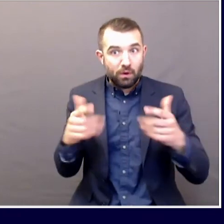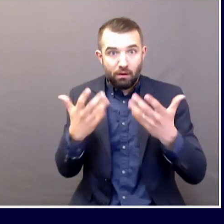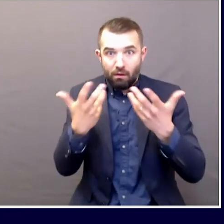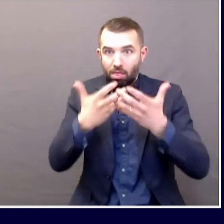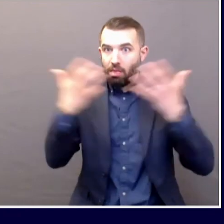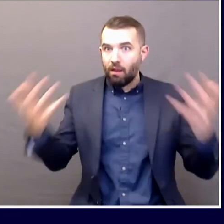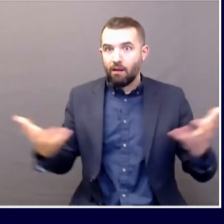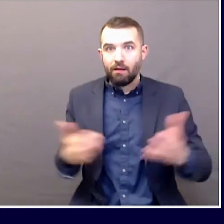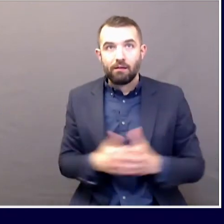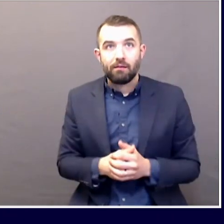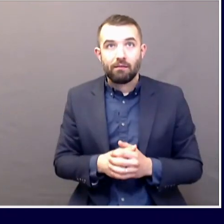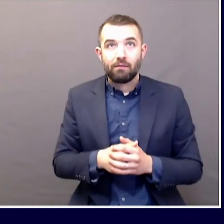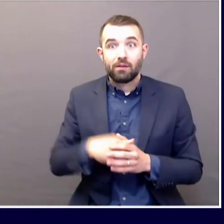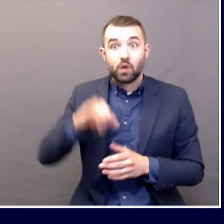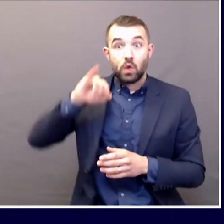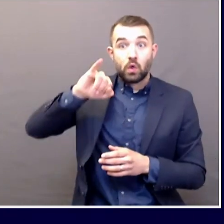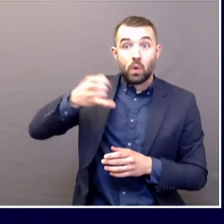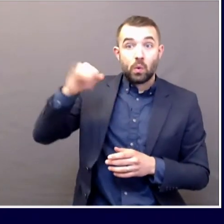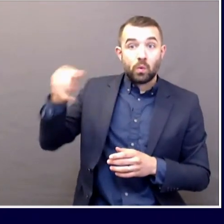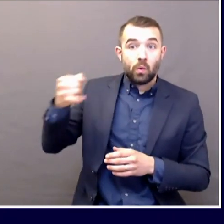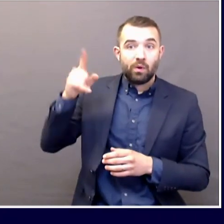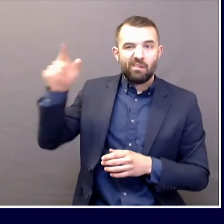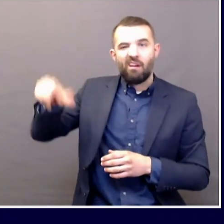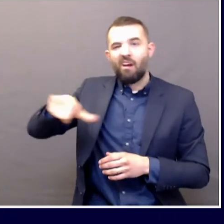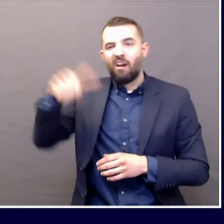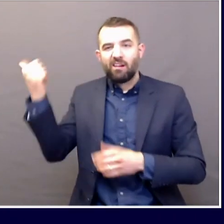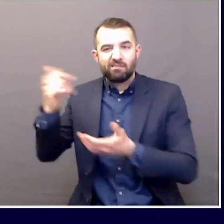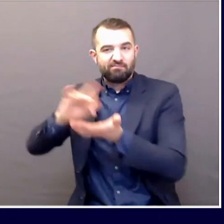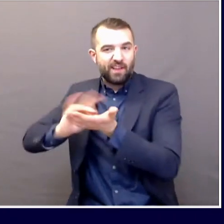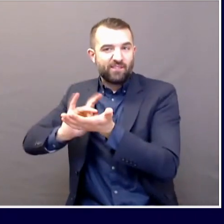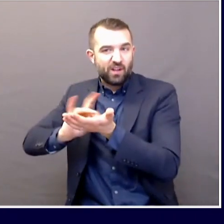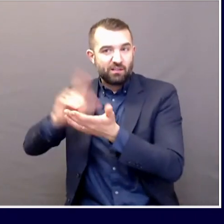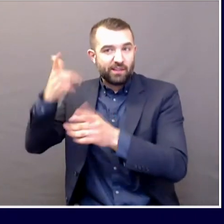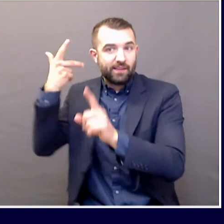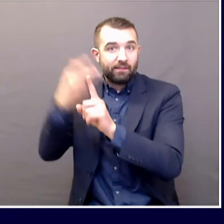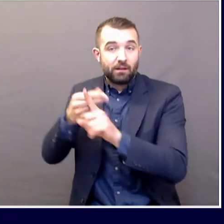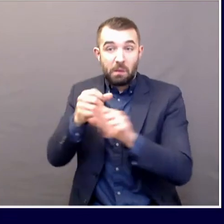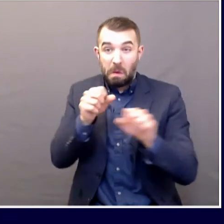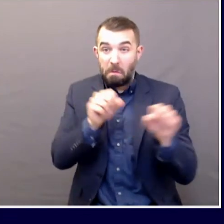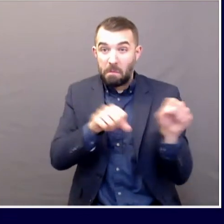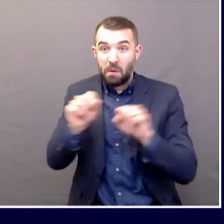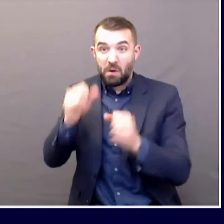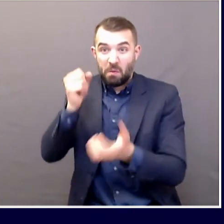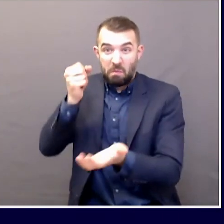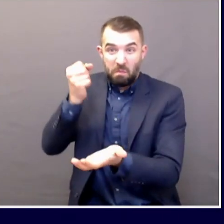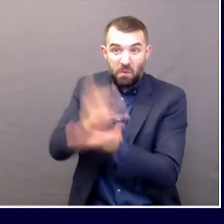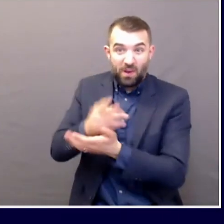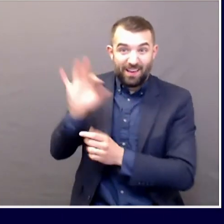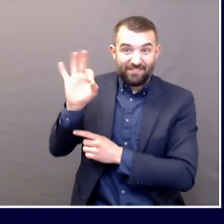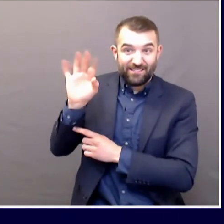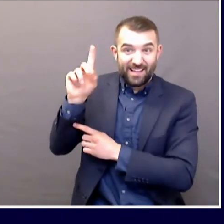or may not be authorized by the US FDA, Maine will be receiving about